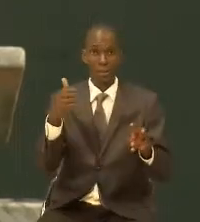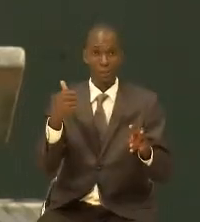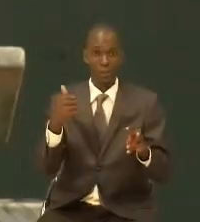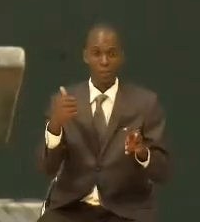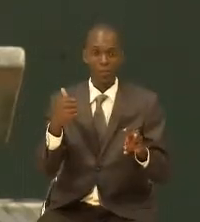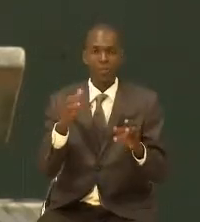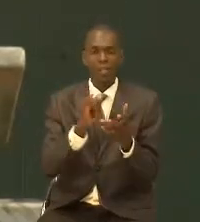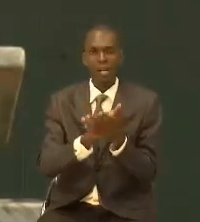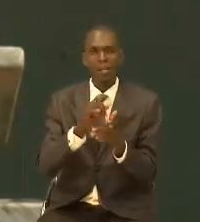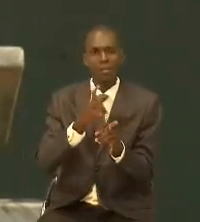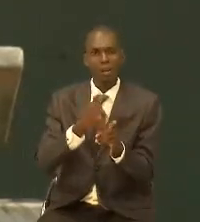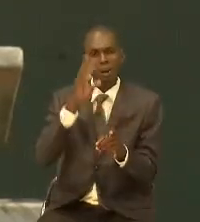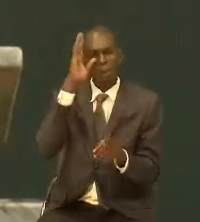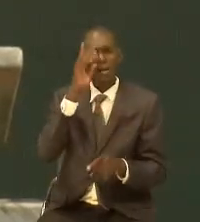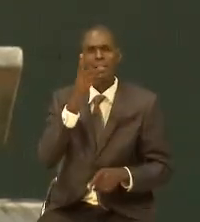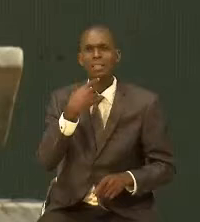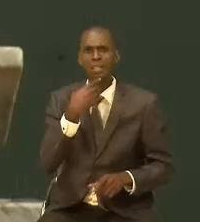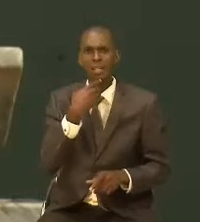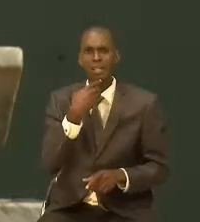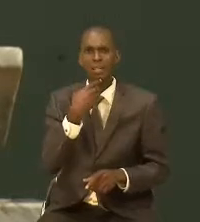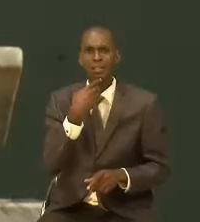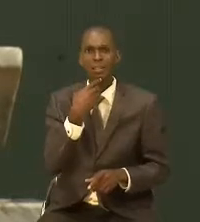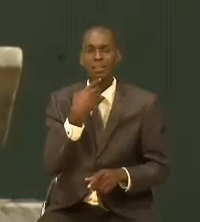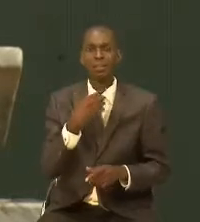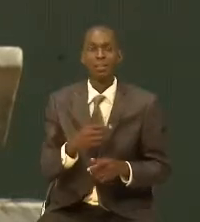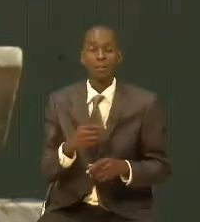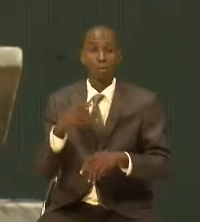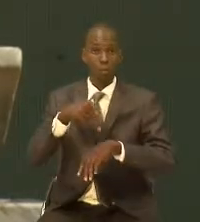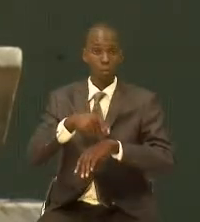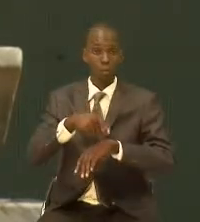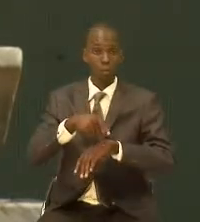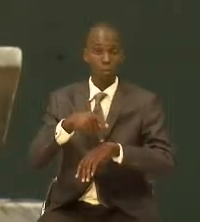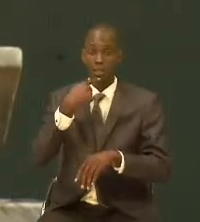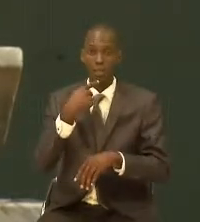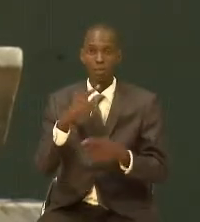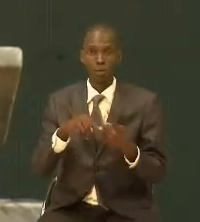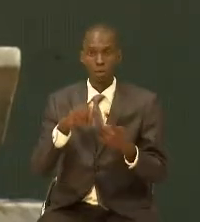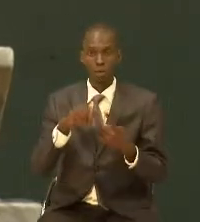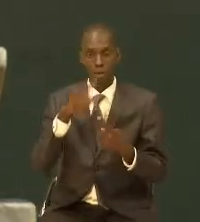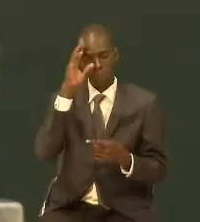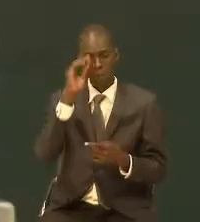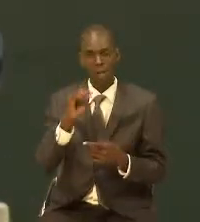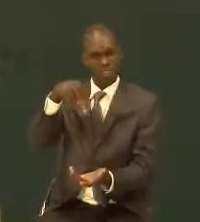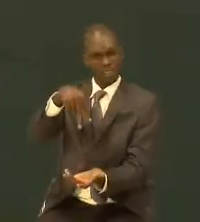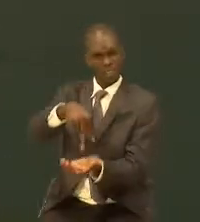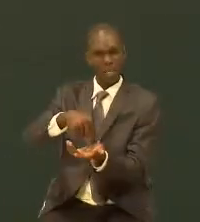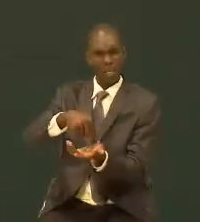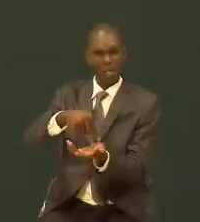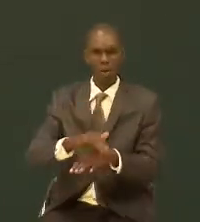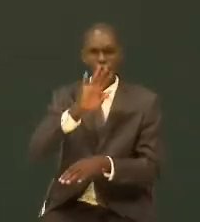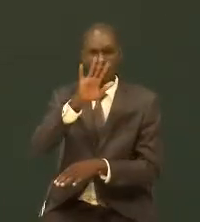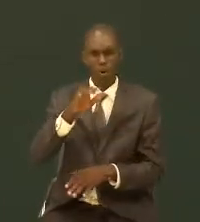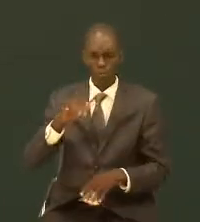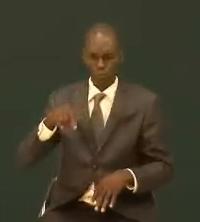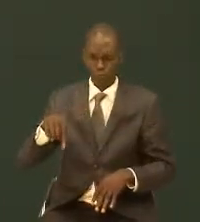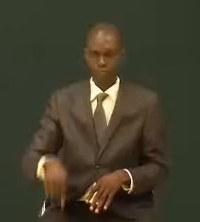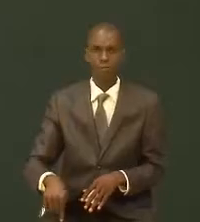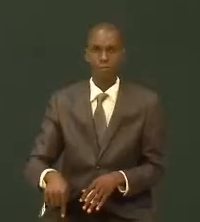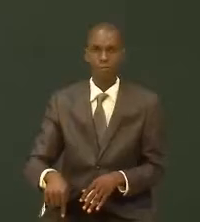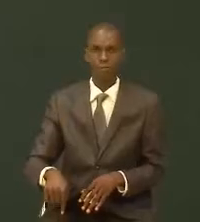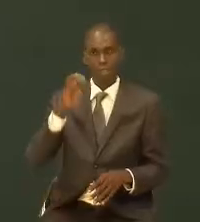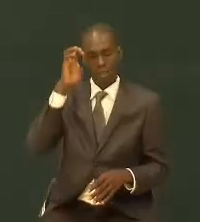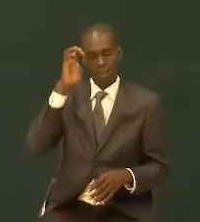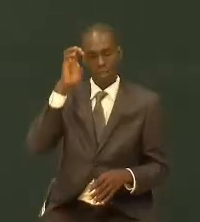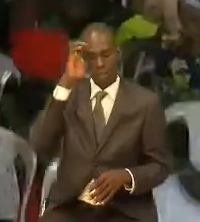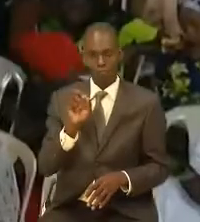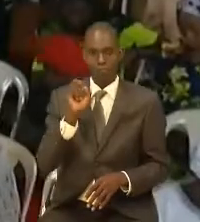voice stand upright on thy feet and he lives and walked